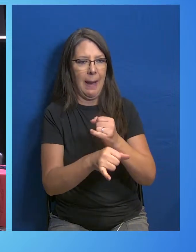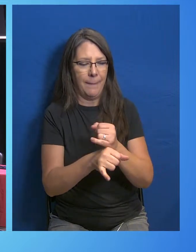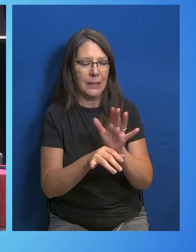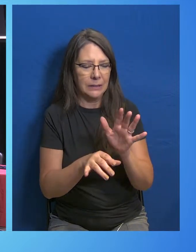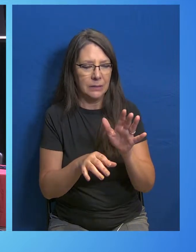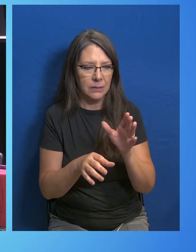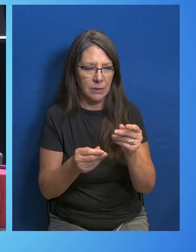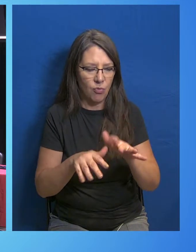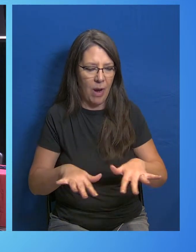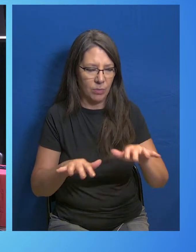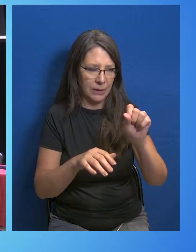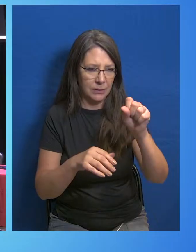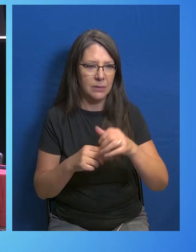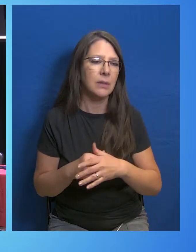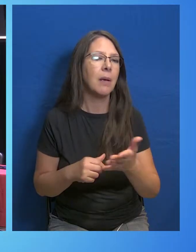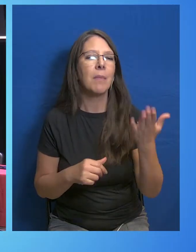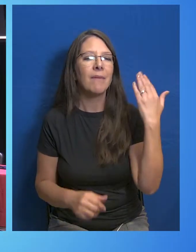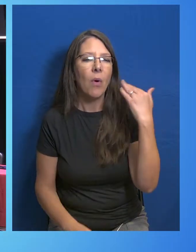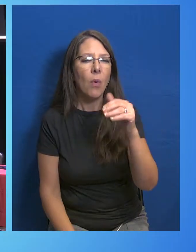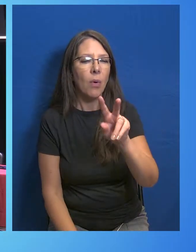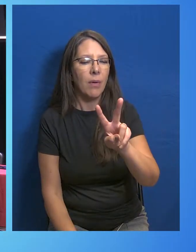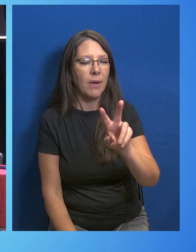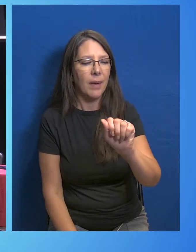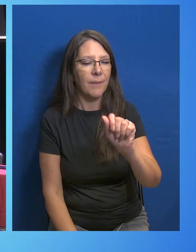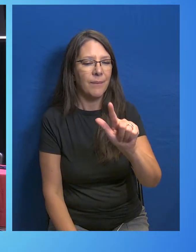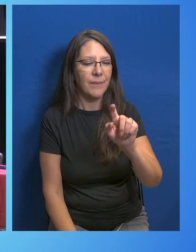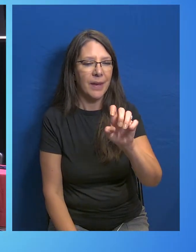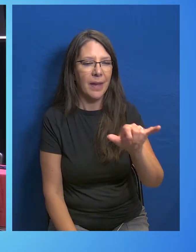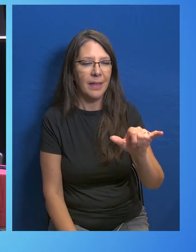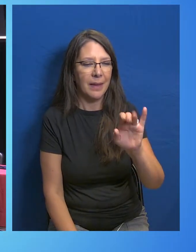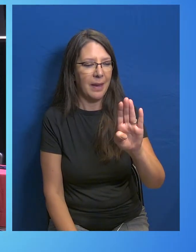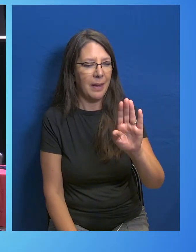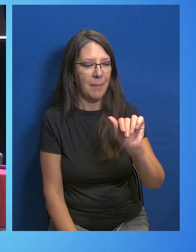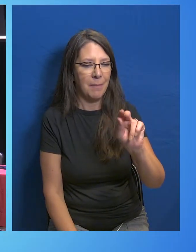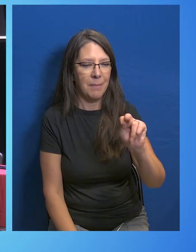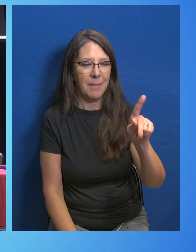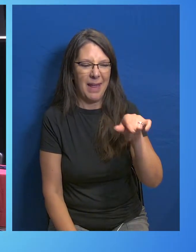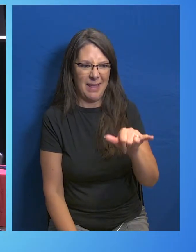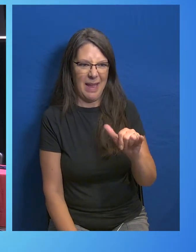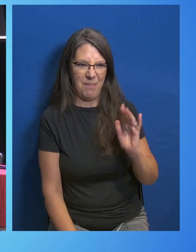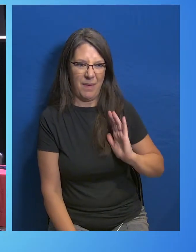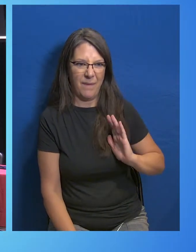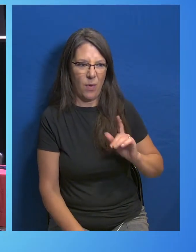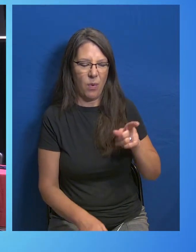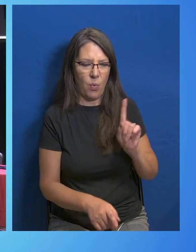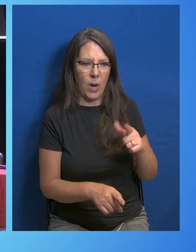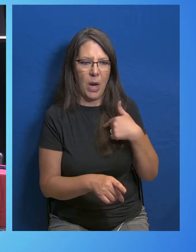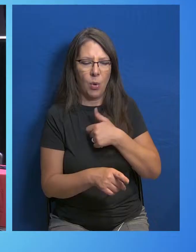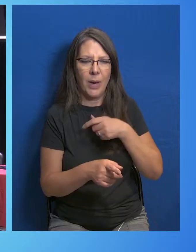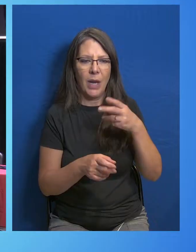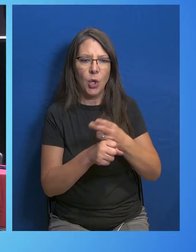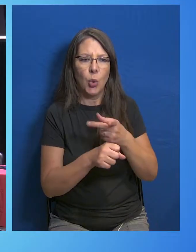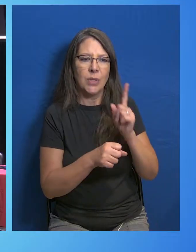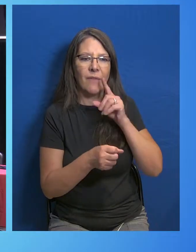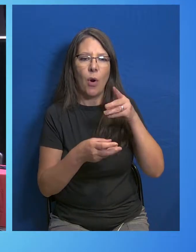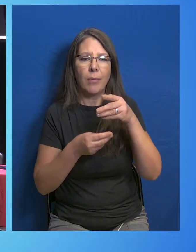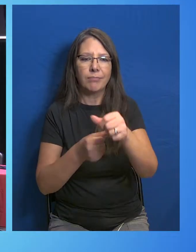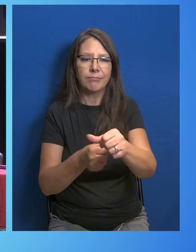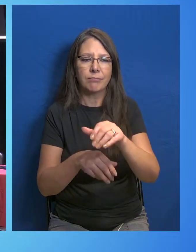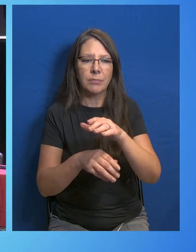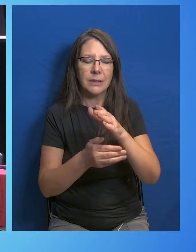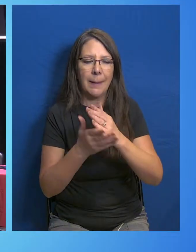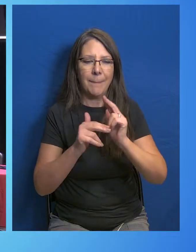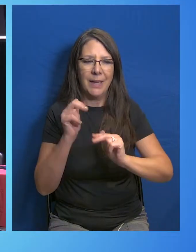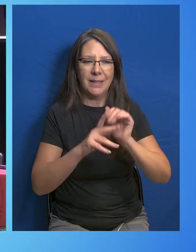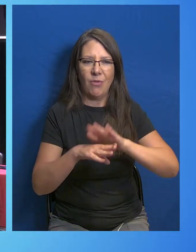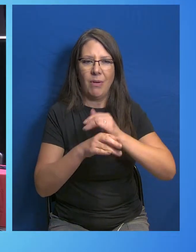that Valley Bank was a finance source for the buildings that are currently on campus. I realize that was